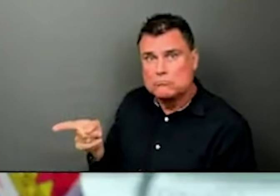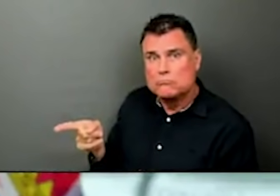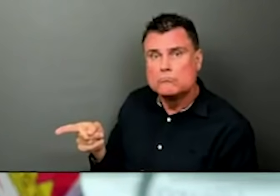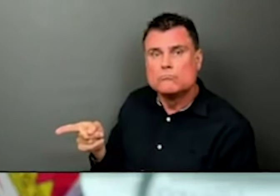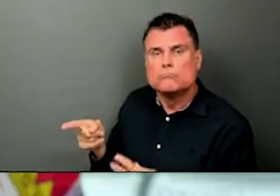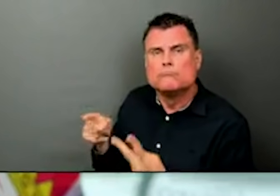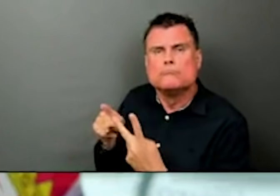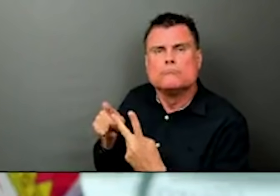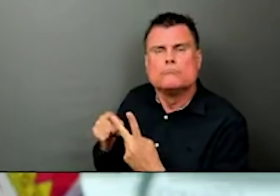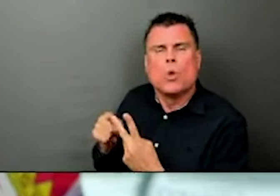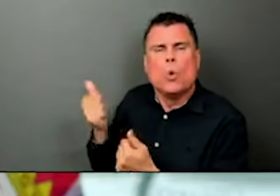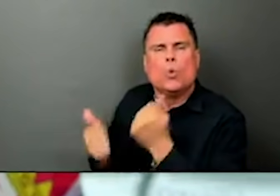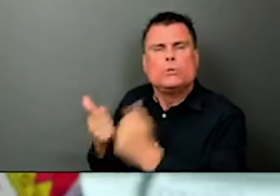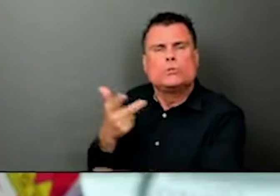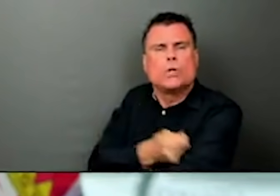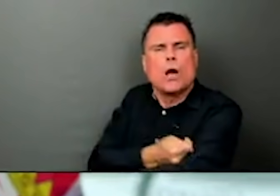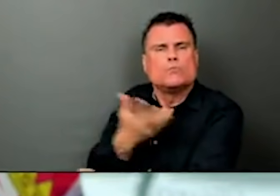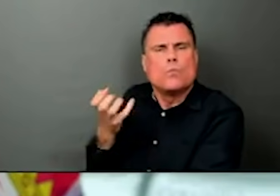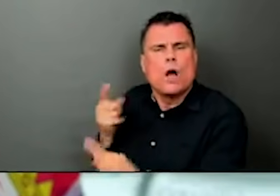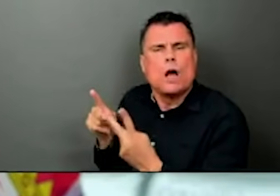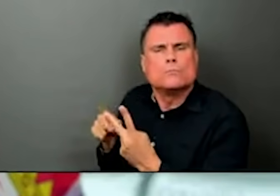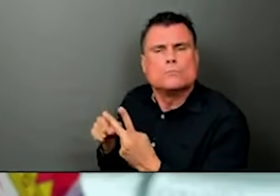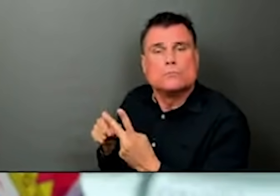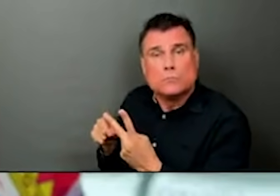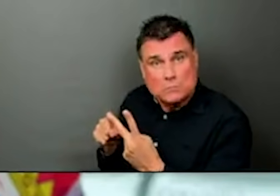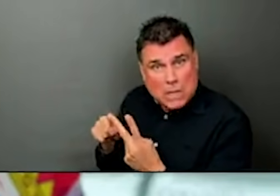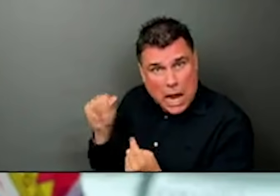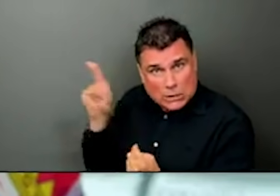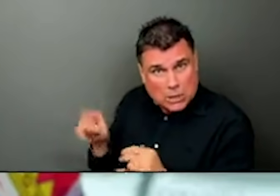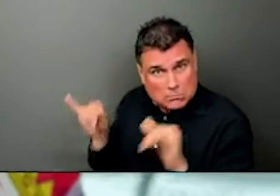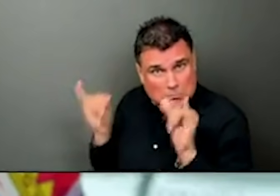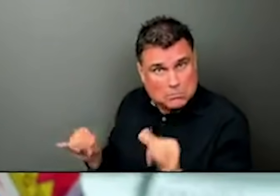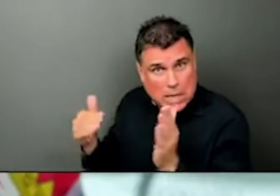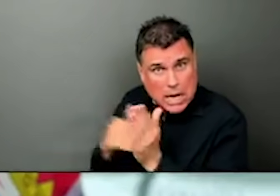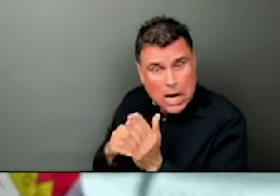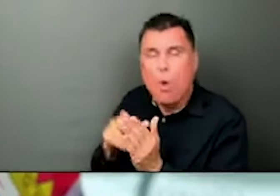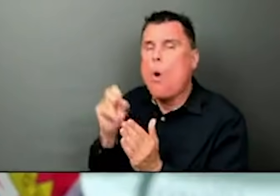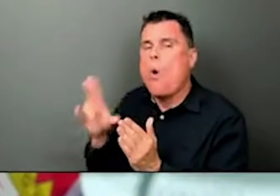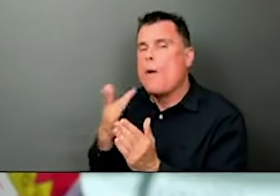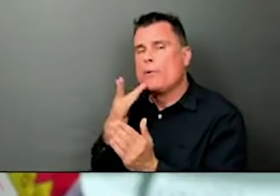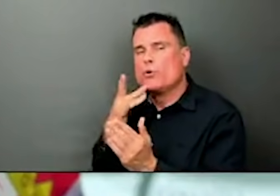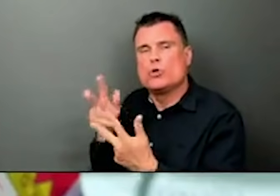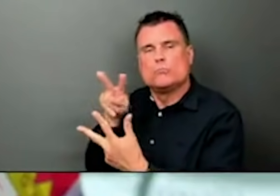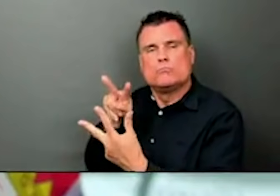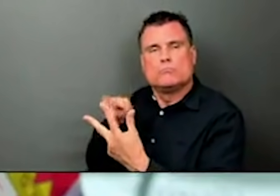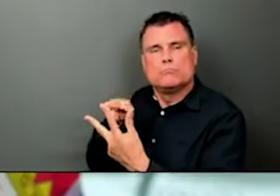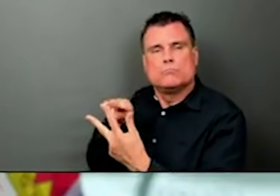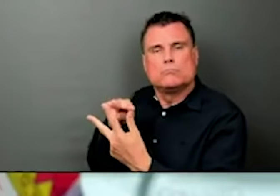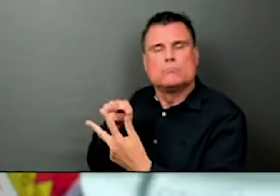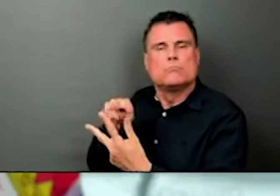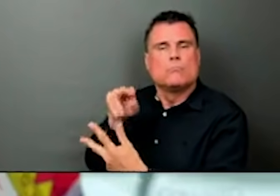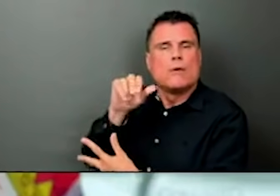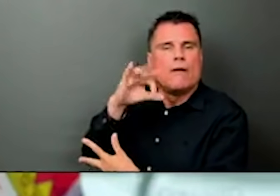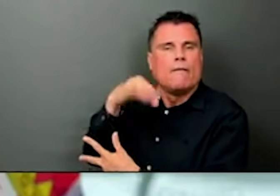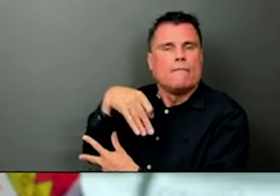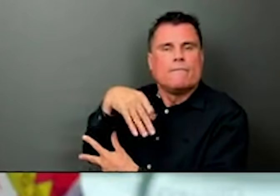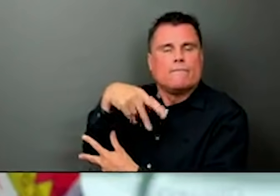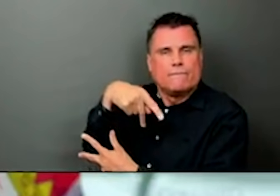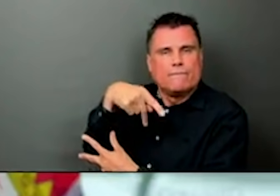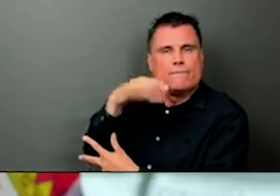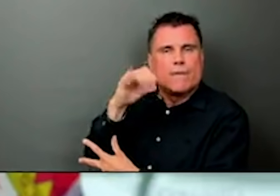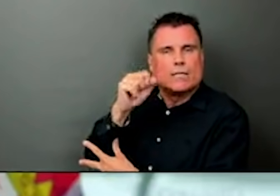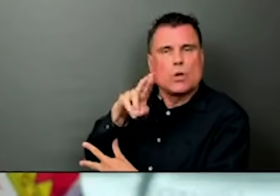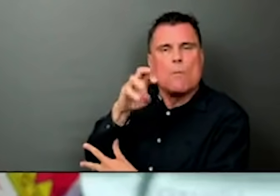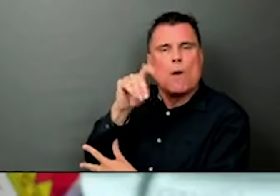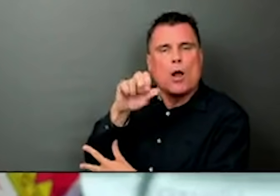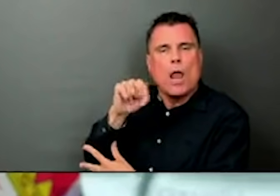additional guidance to people to help make their decisions for whether they should receive AstraZeneca as their second dose